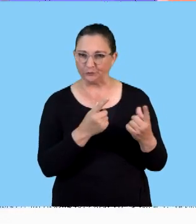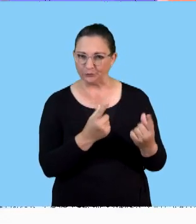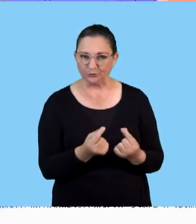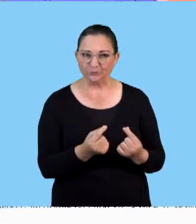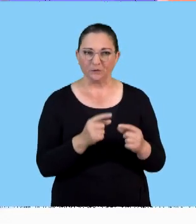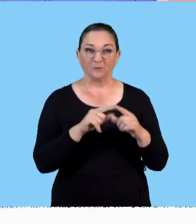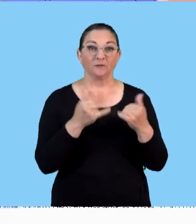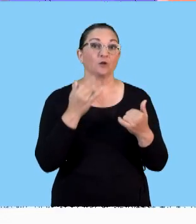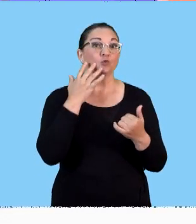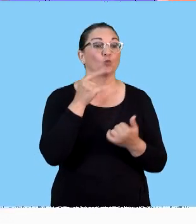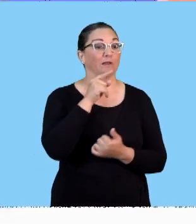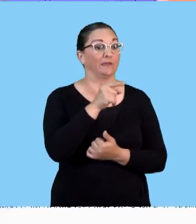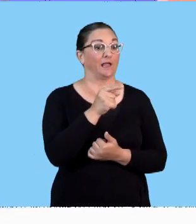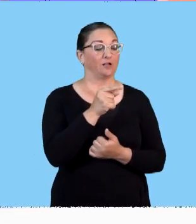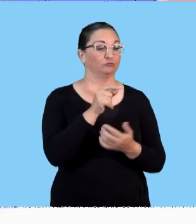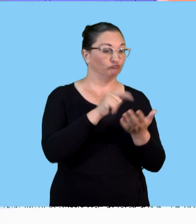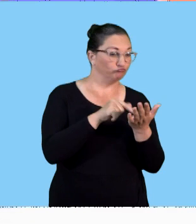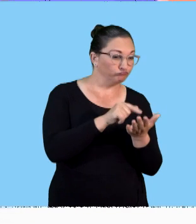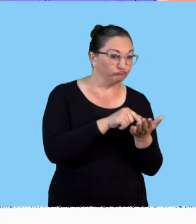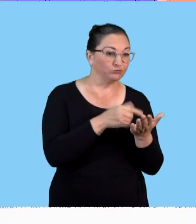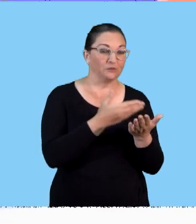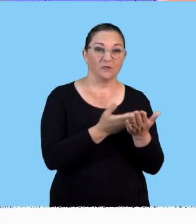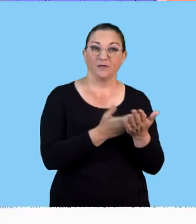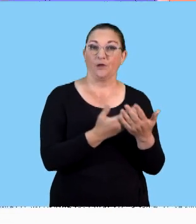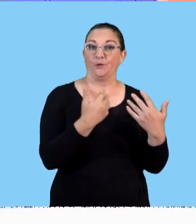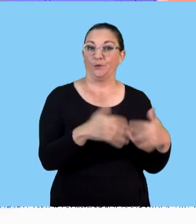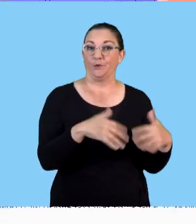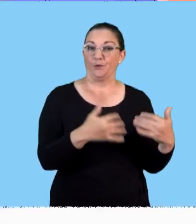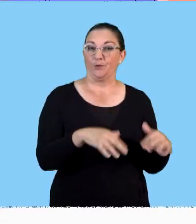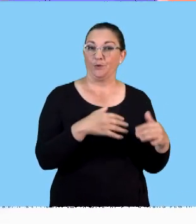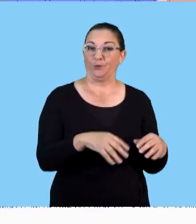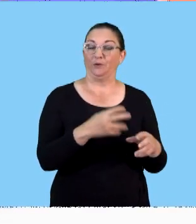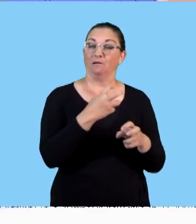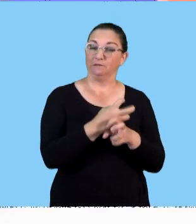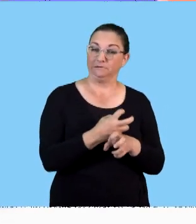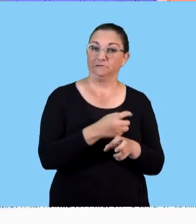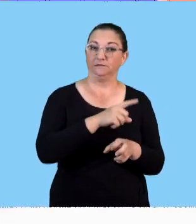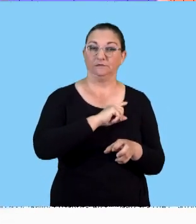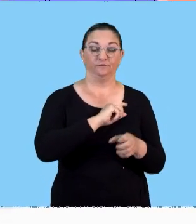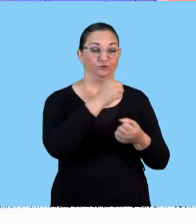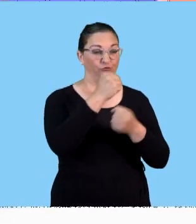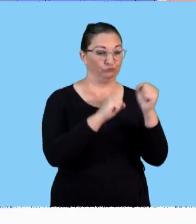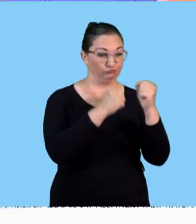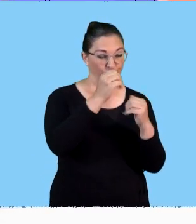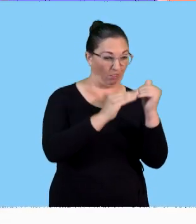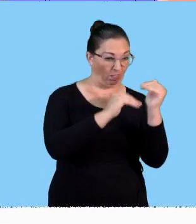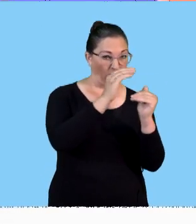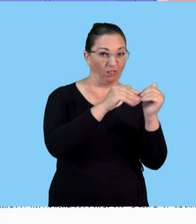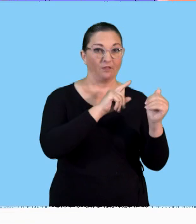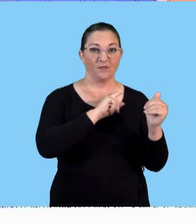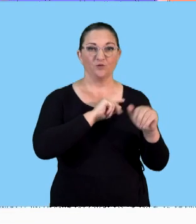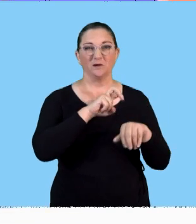Inaccurate estimation and calculation can therefore be detrimental for construction projects. So it's important to